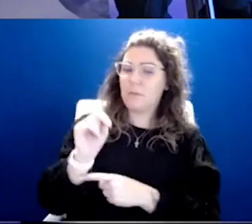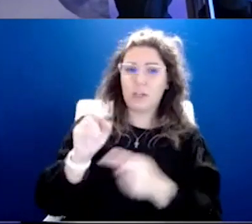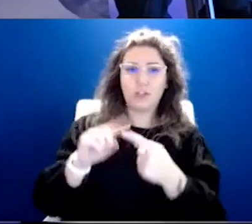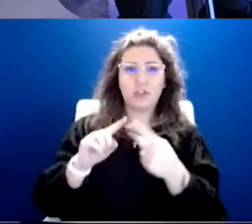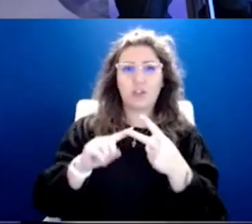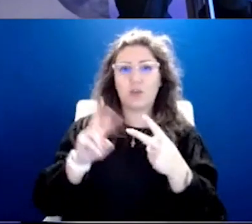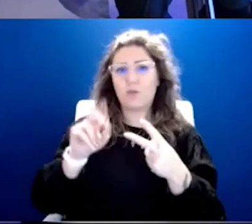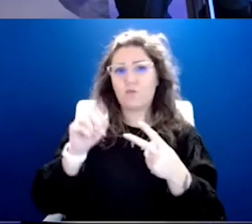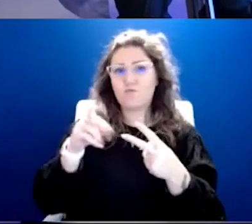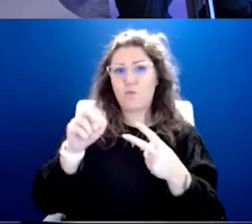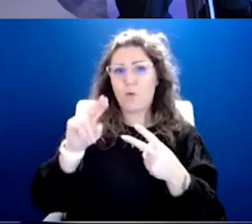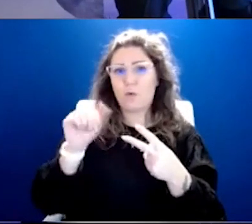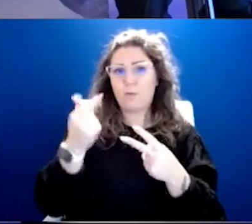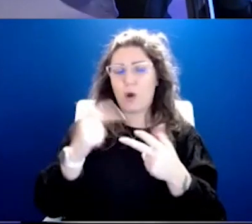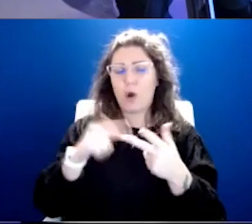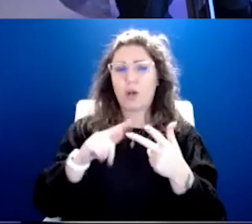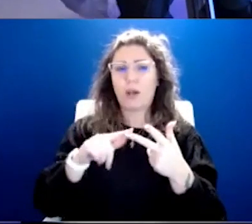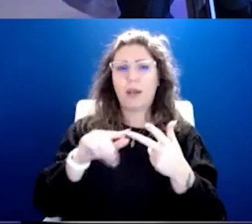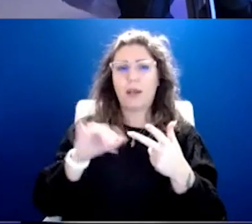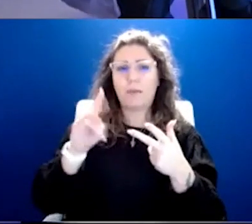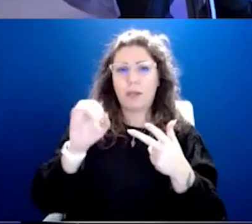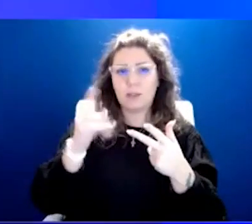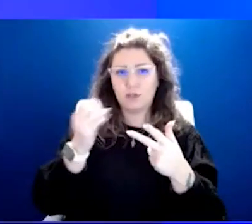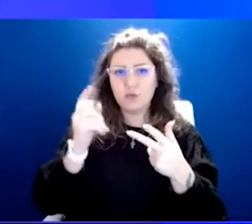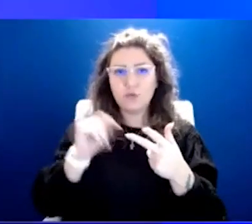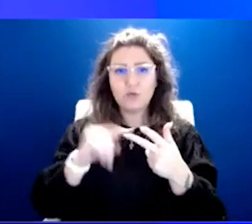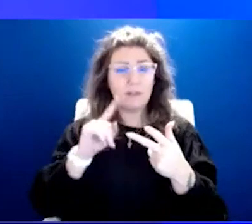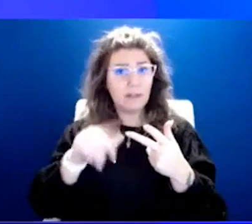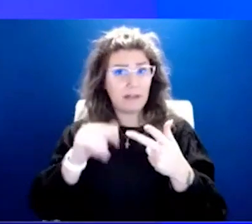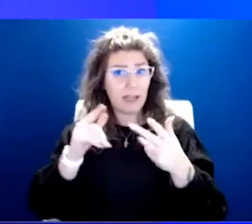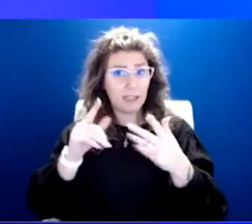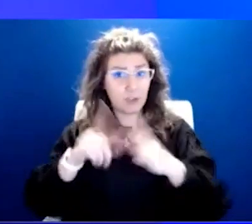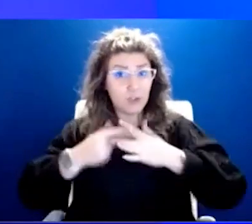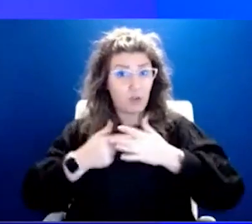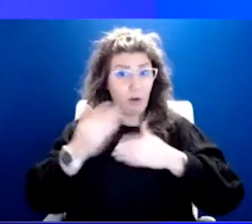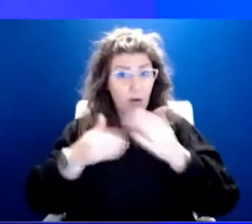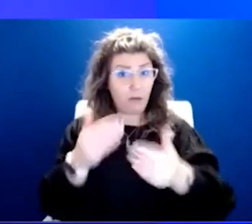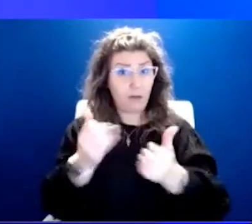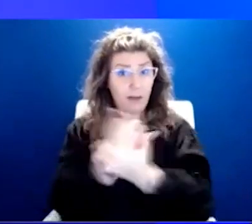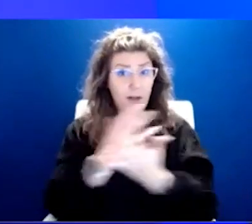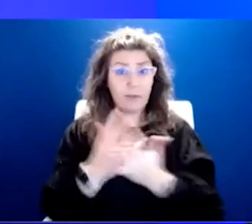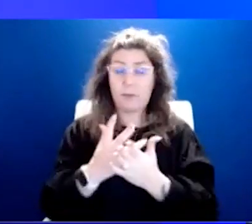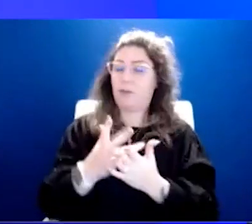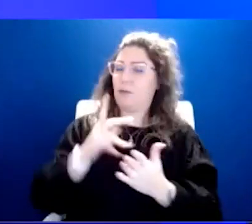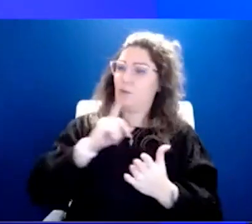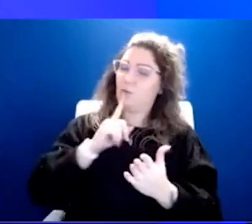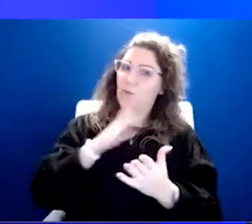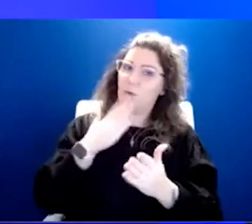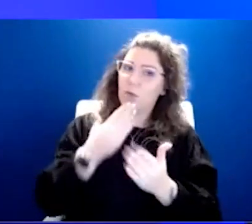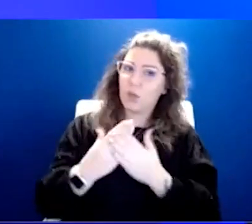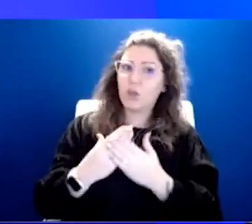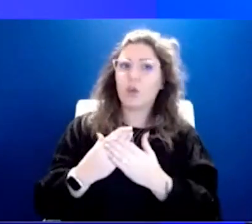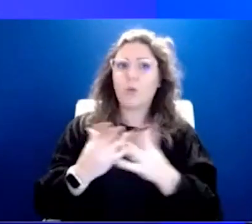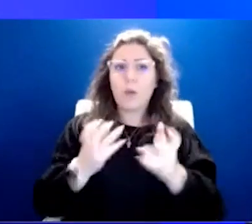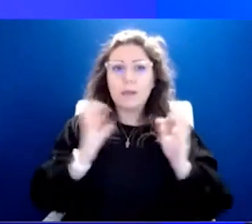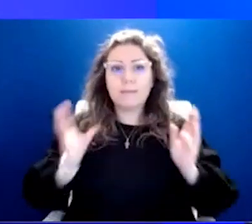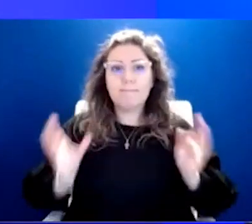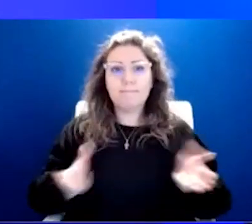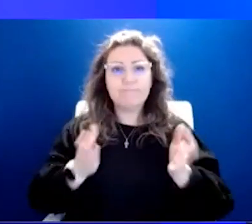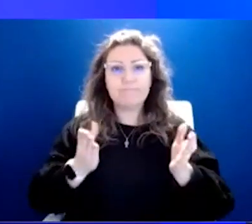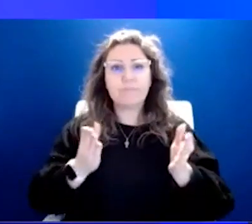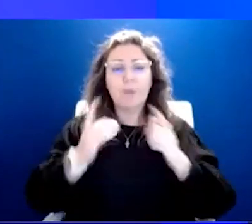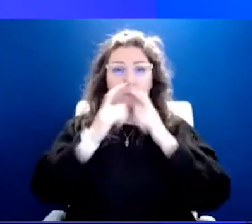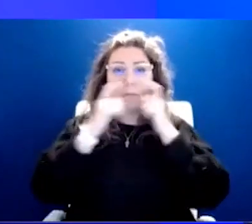much does that help? What does that tell you? Yeah, I think it's extremely good to do this. We want to continue to encourage mask wearing in